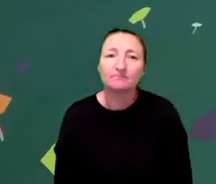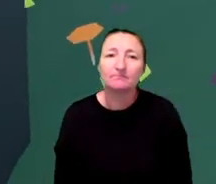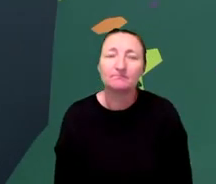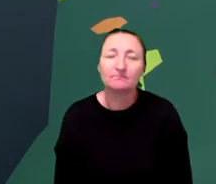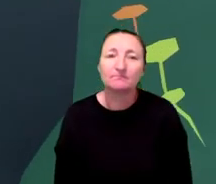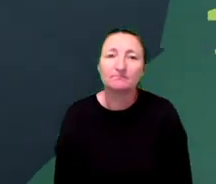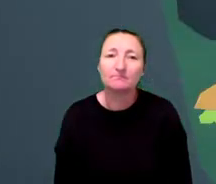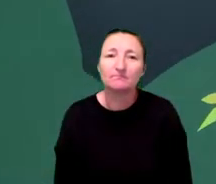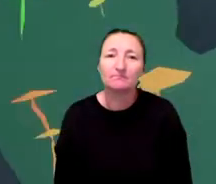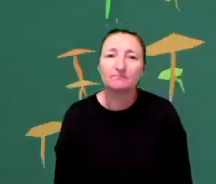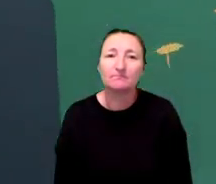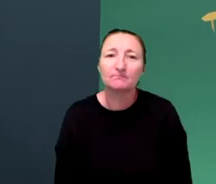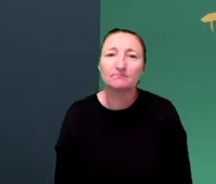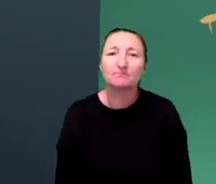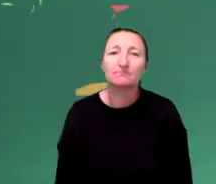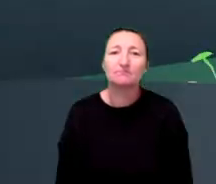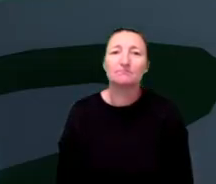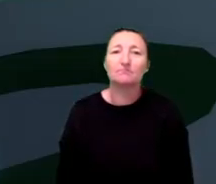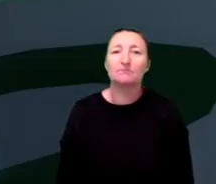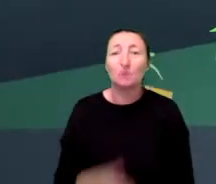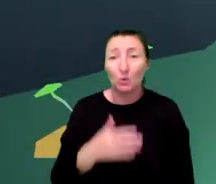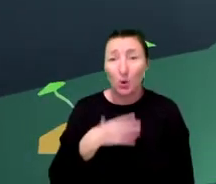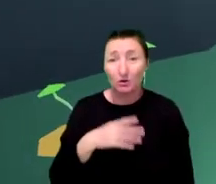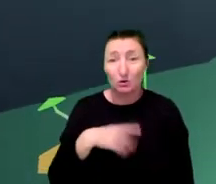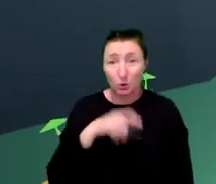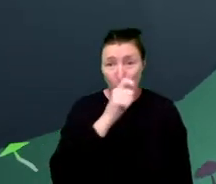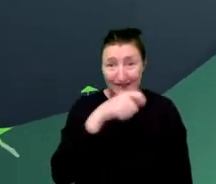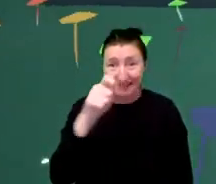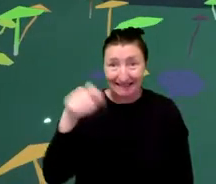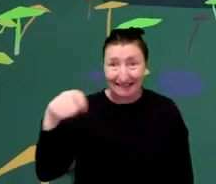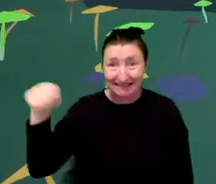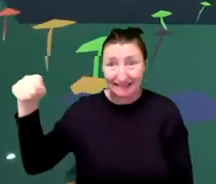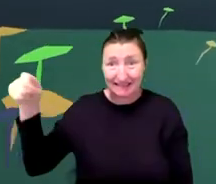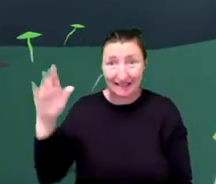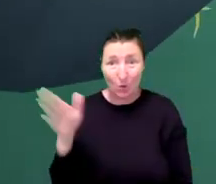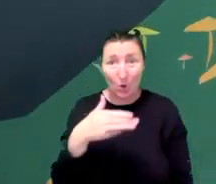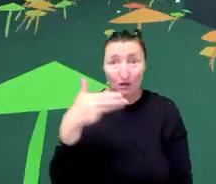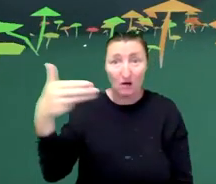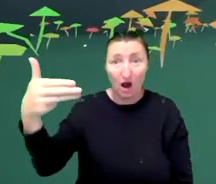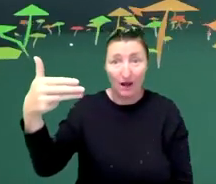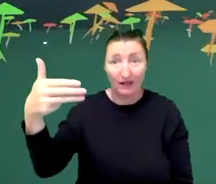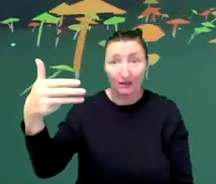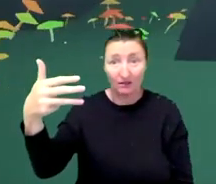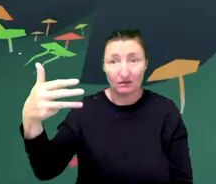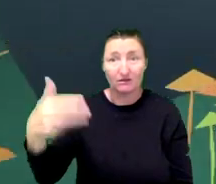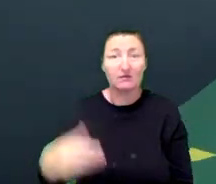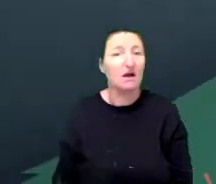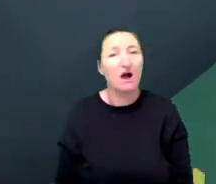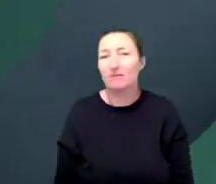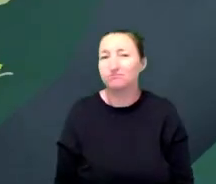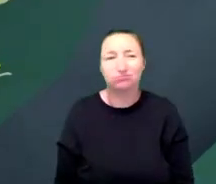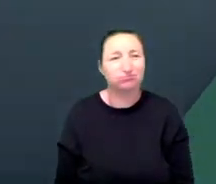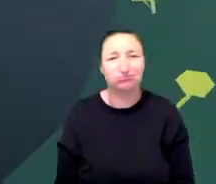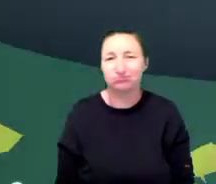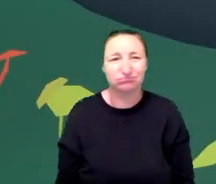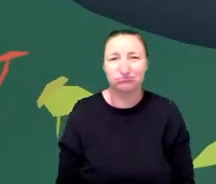Do you guys have the feeling you want to get to all nine? Are you feeling anxious? No. I mean, it's chill.